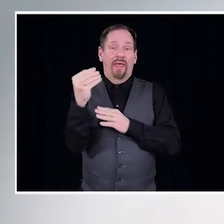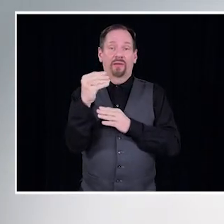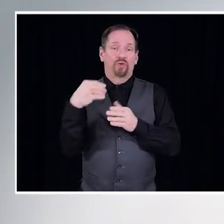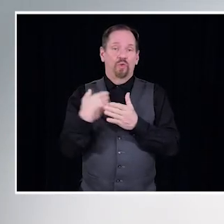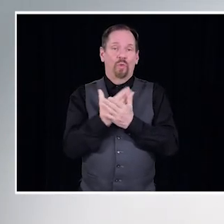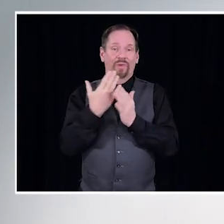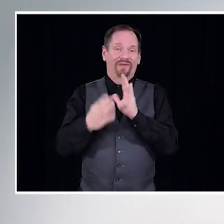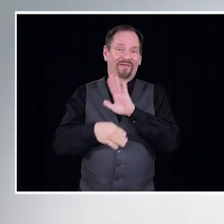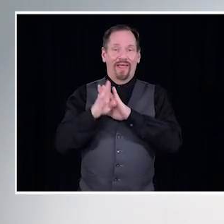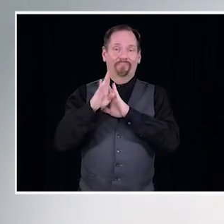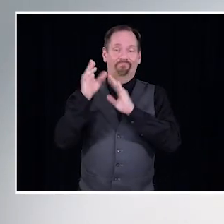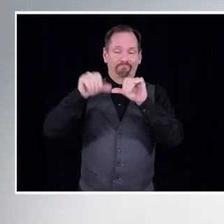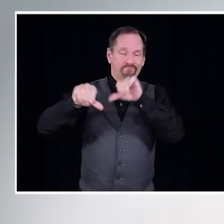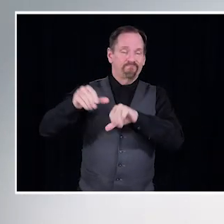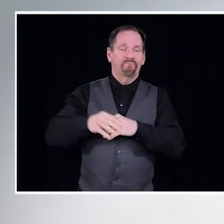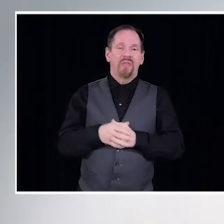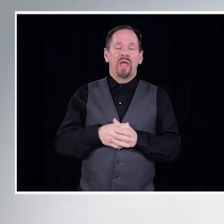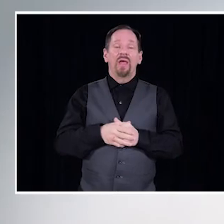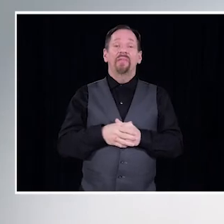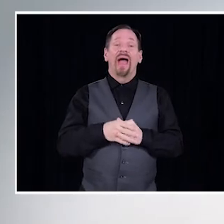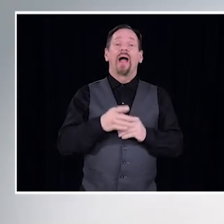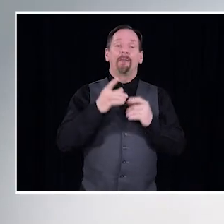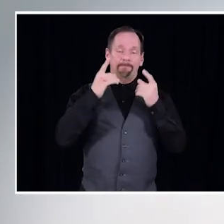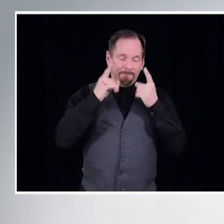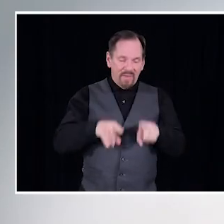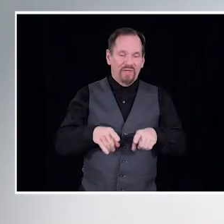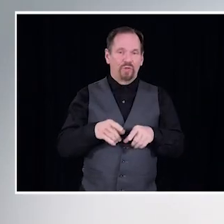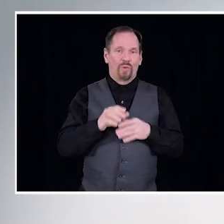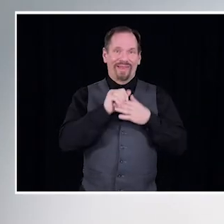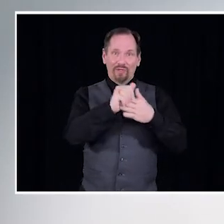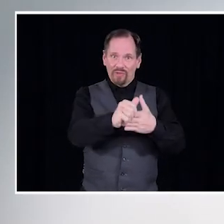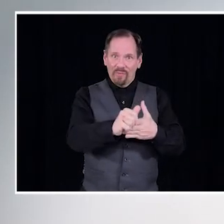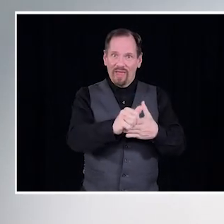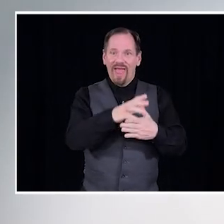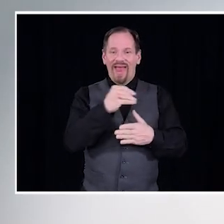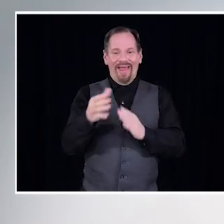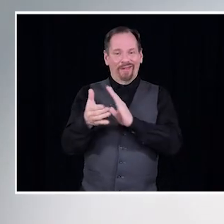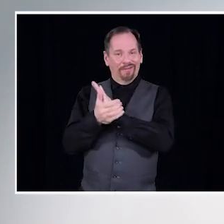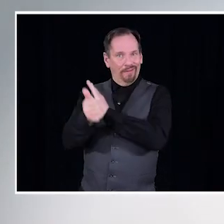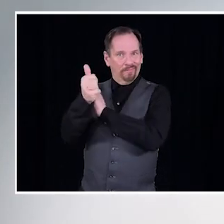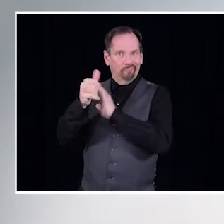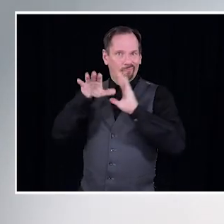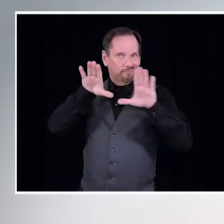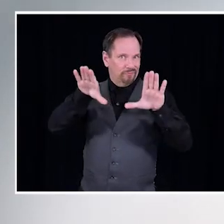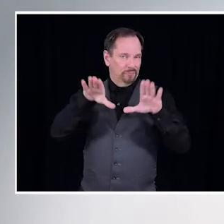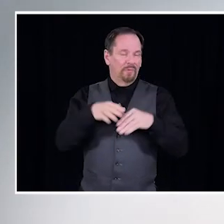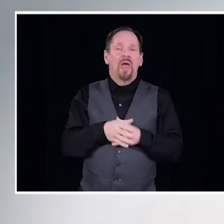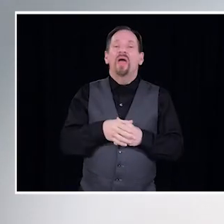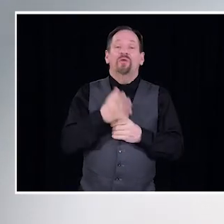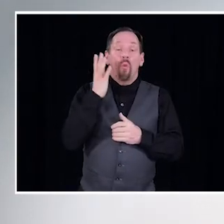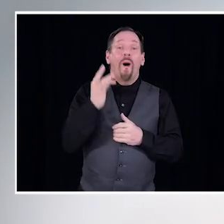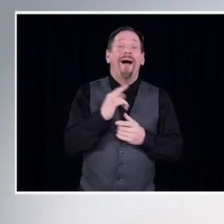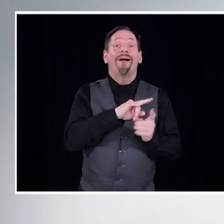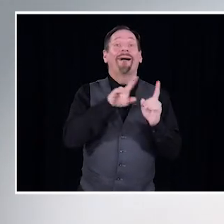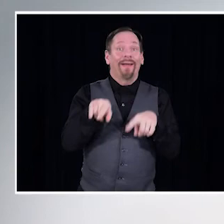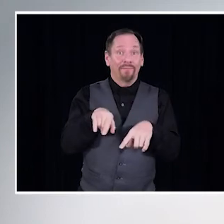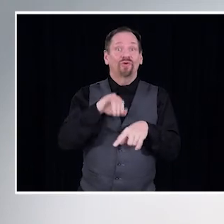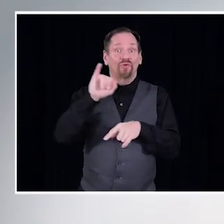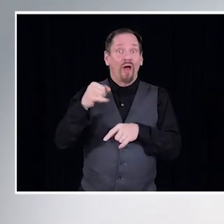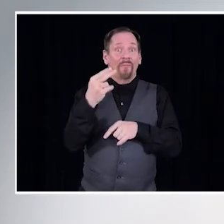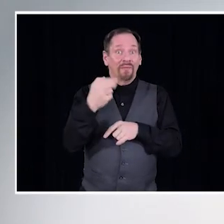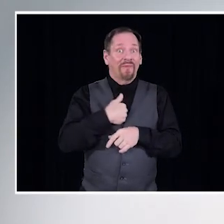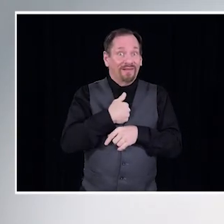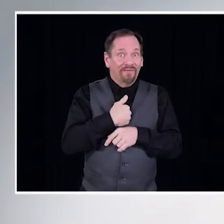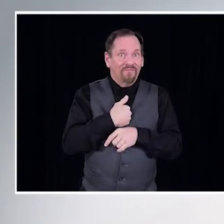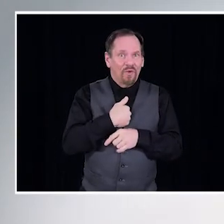serve. That dual commitment to leadership and excellence is what inspired me to come to Hopkins in the first place. When I arrived